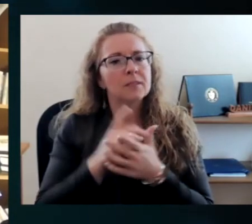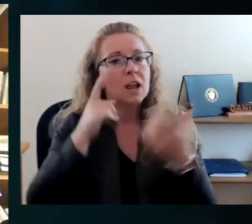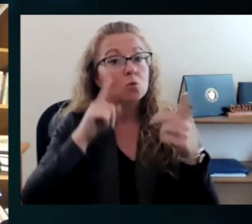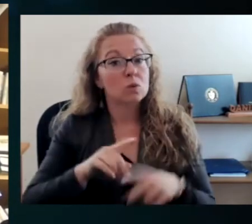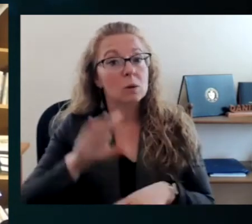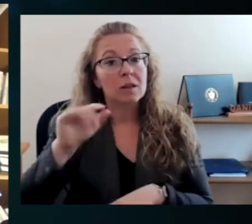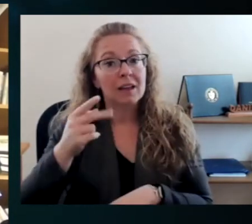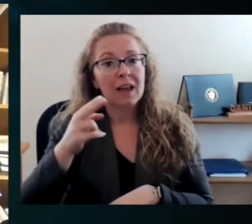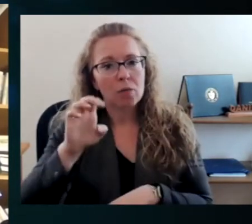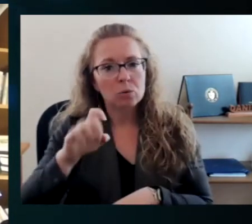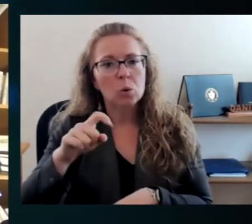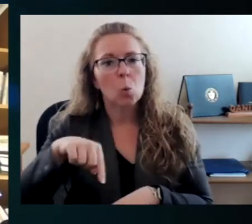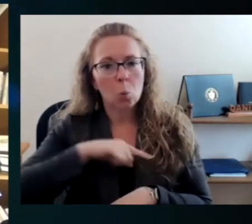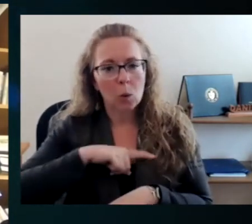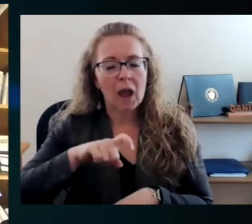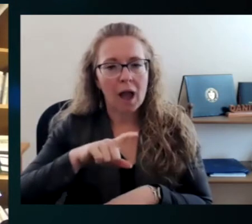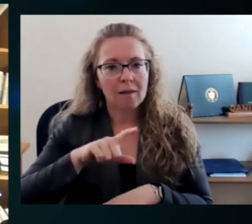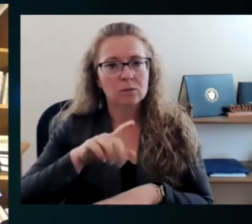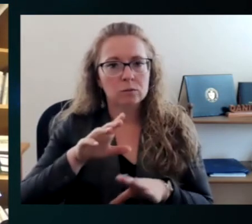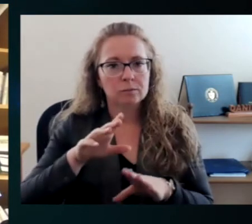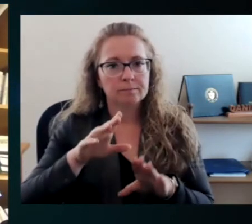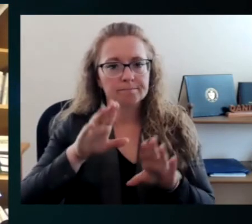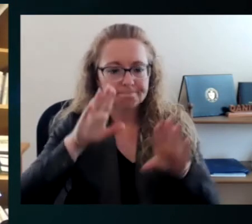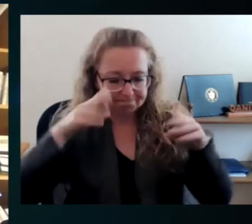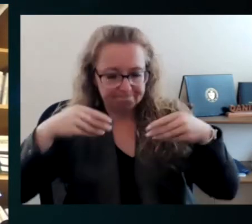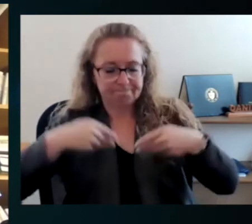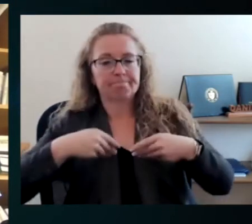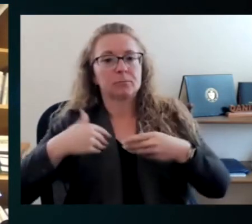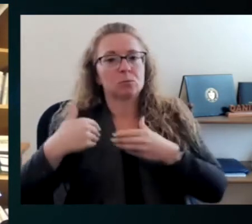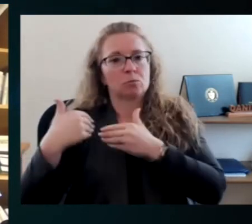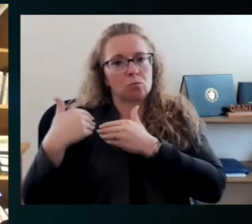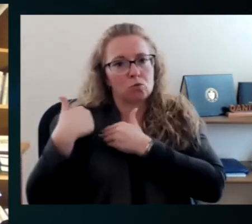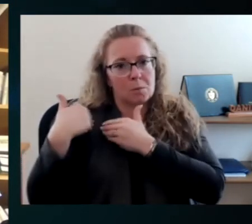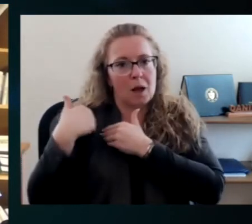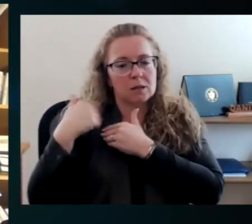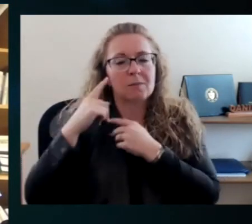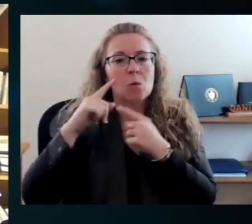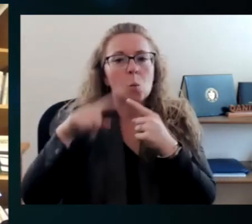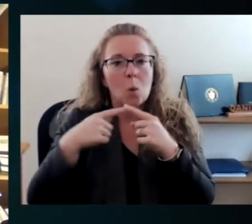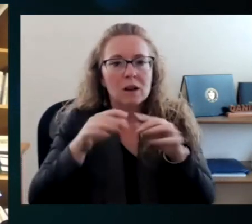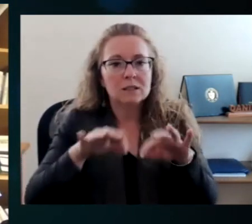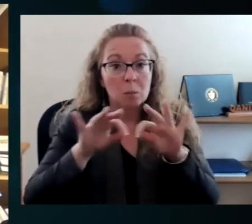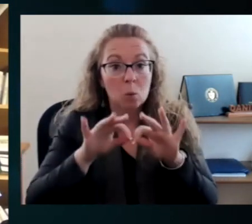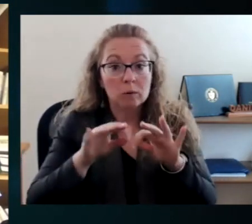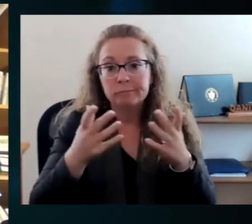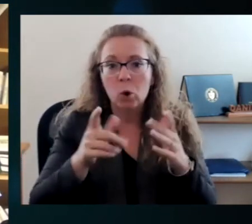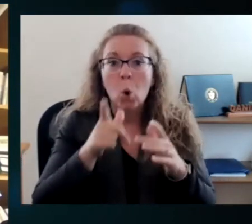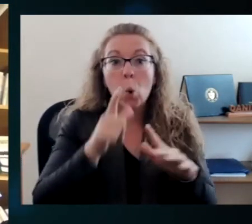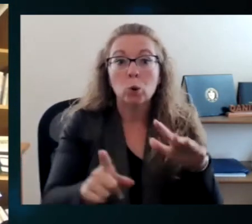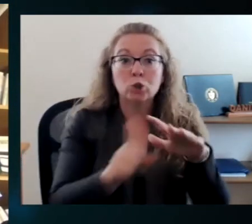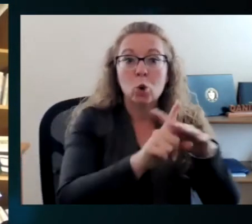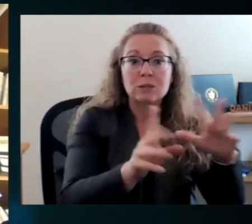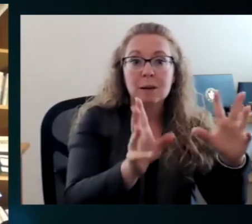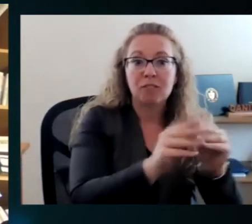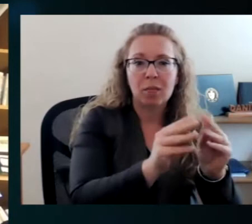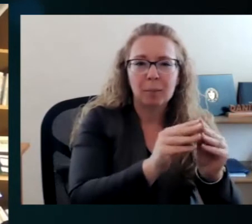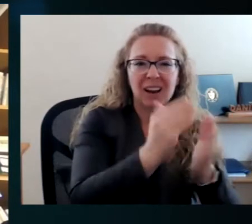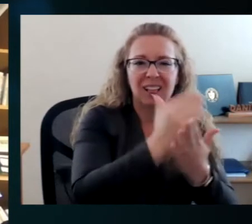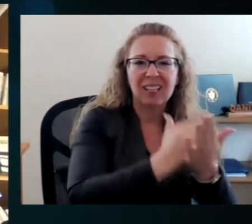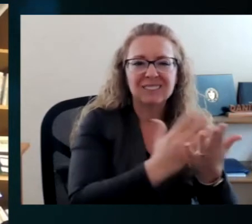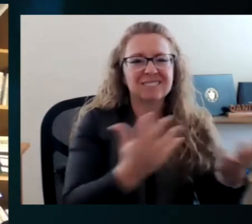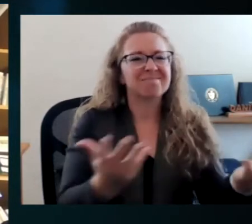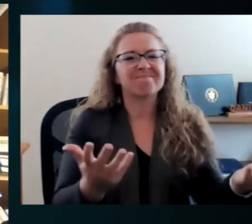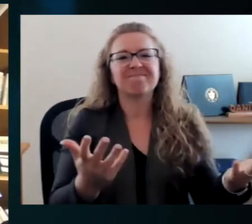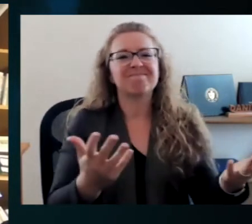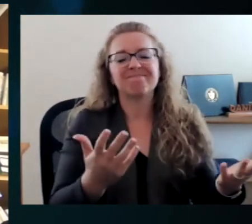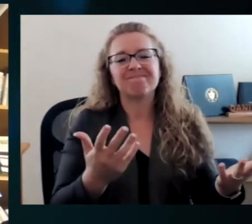account when it is important. If we're making a list of who shows up for a meeting, I'm less convinced.